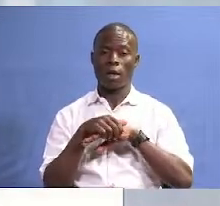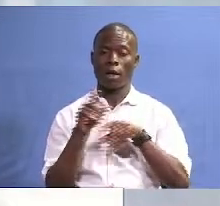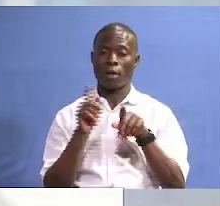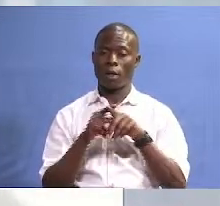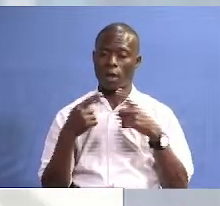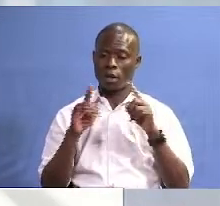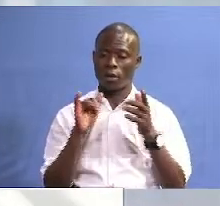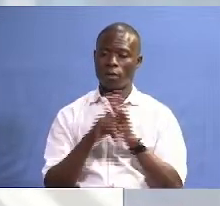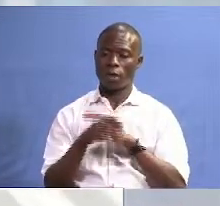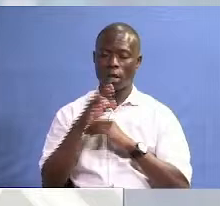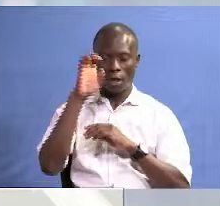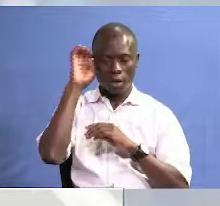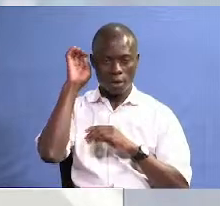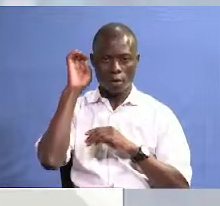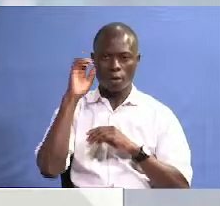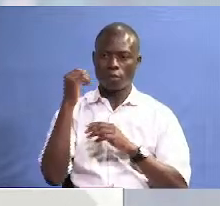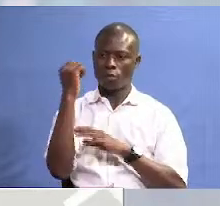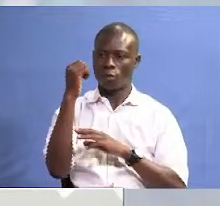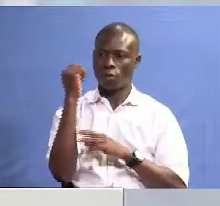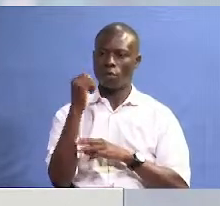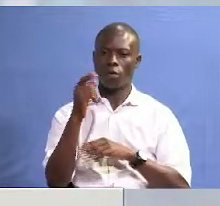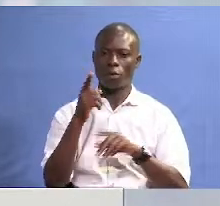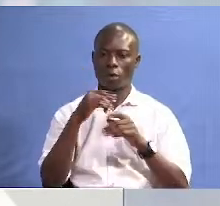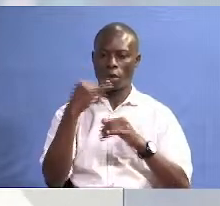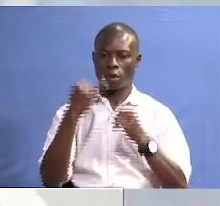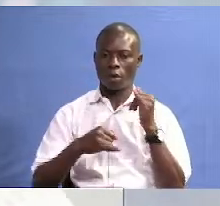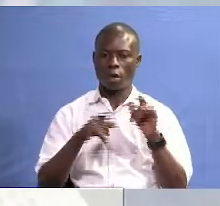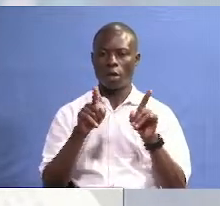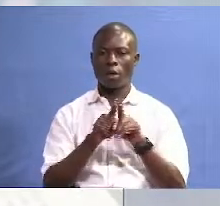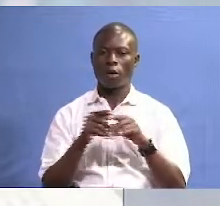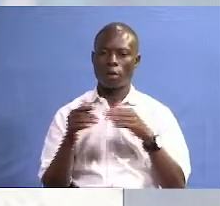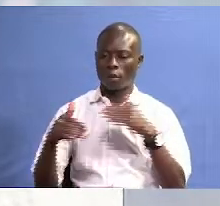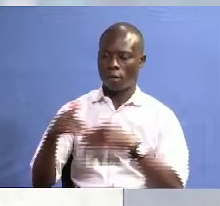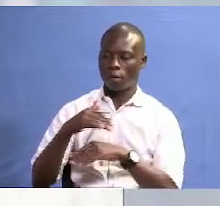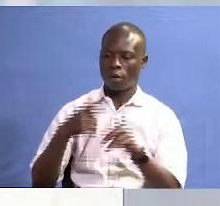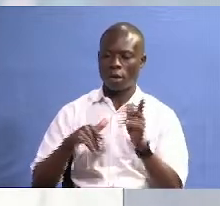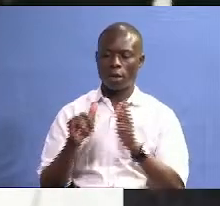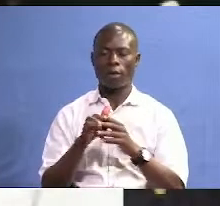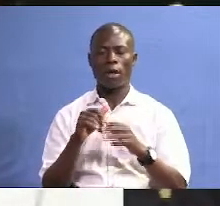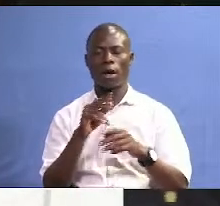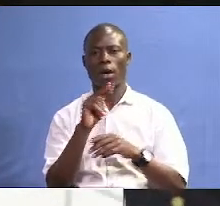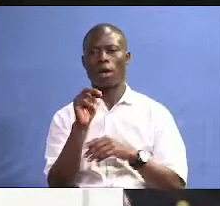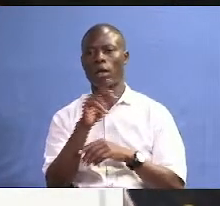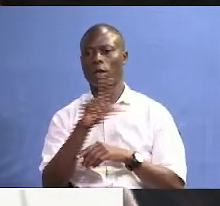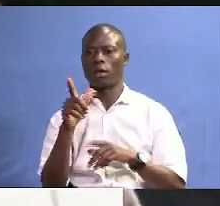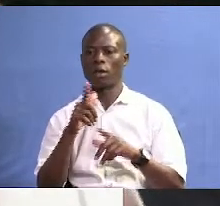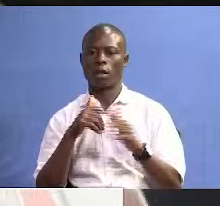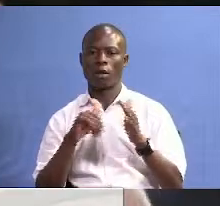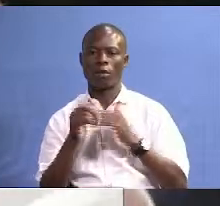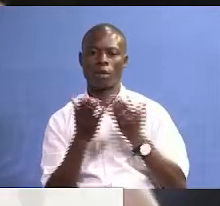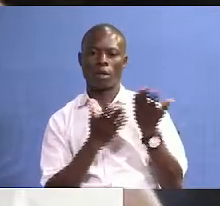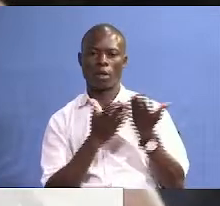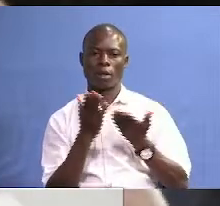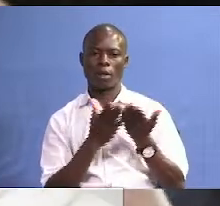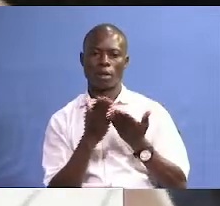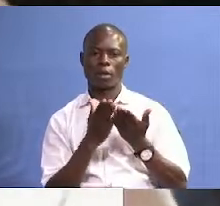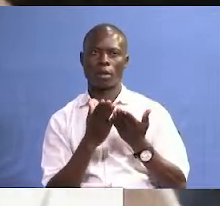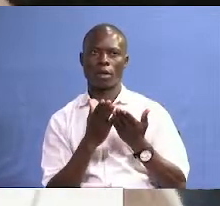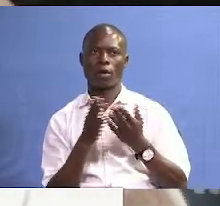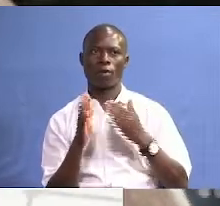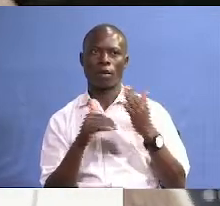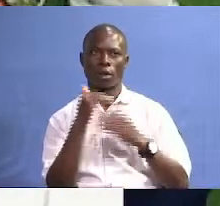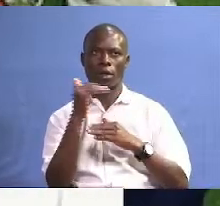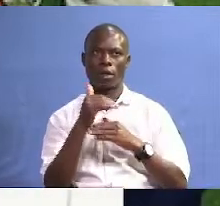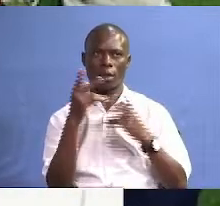successive European Championship final as they came from behind to beat Netherlands 2-1. Service Simons had